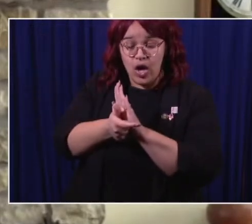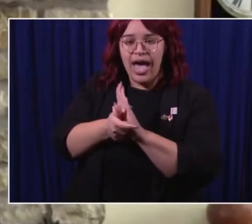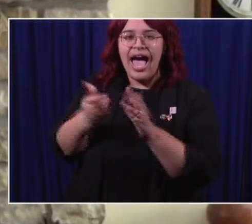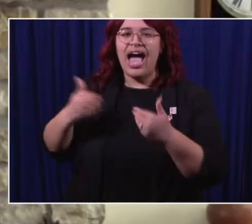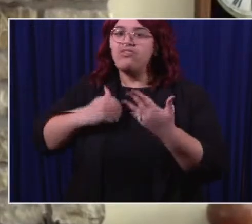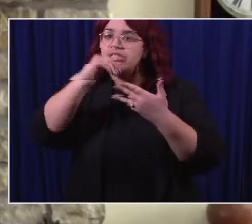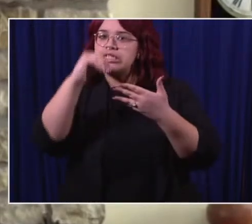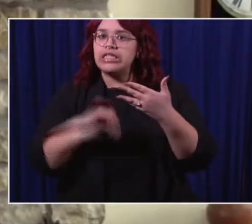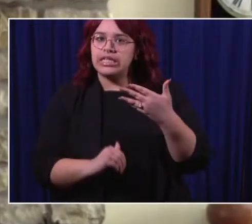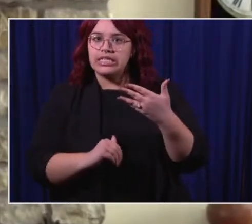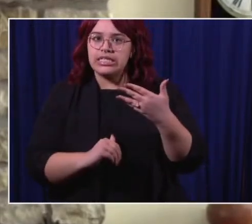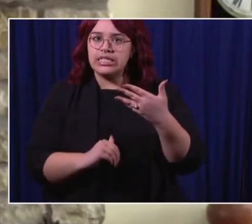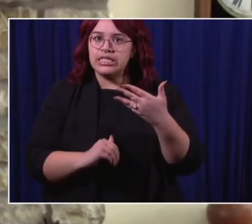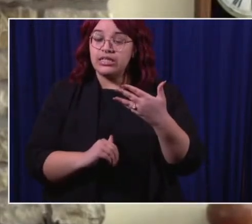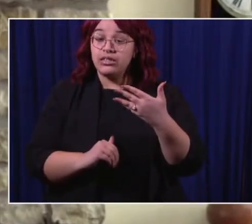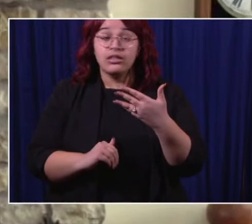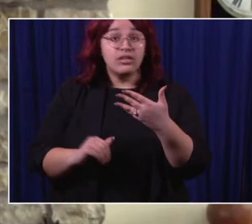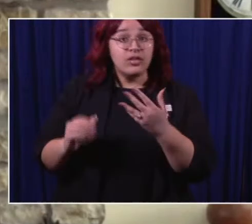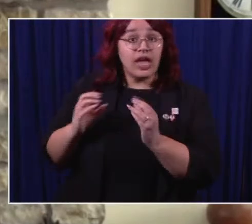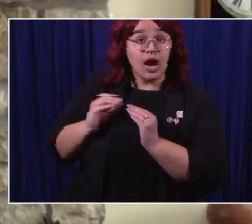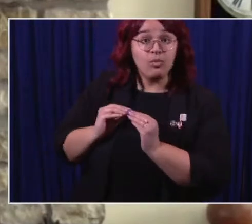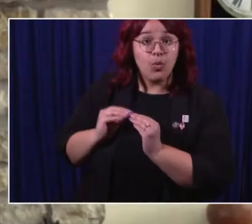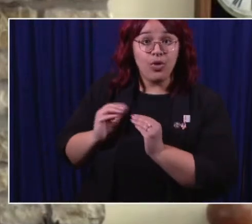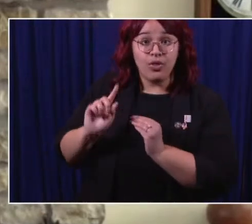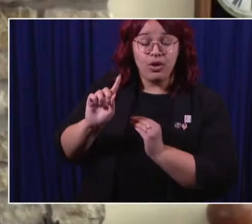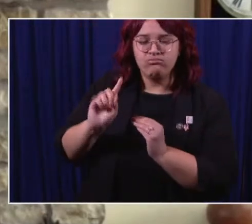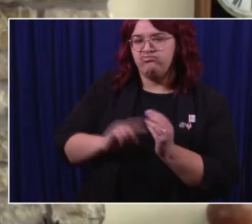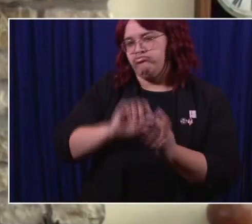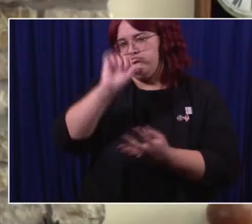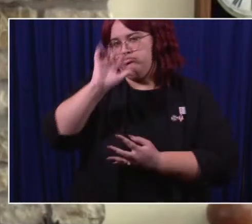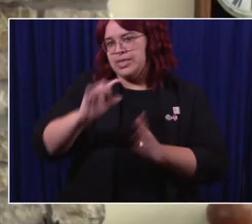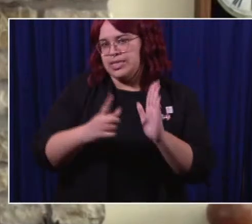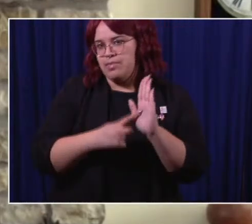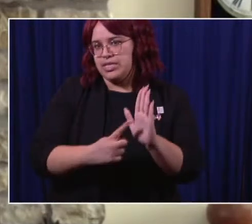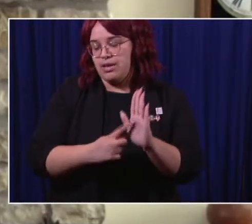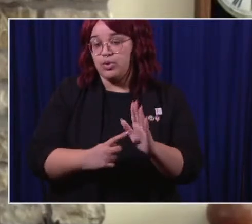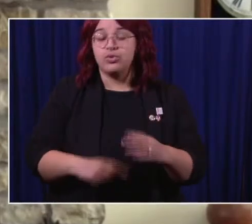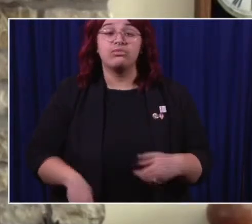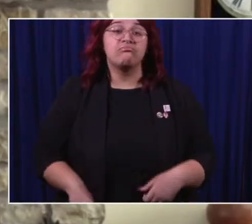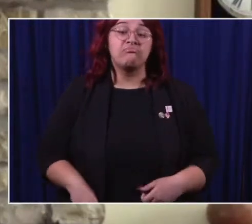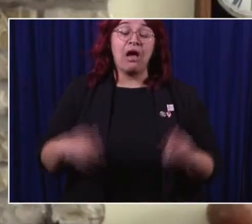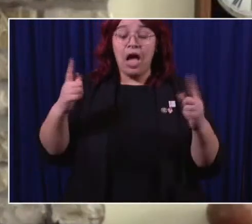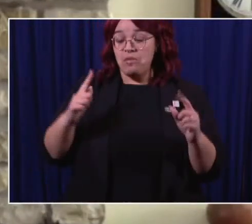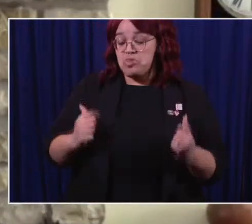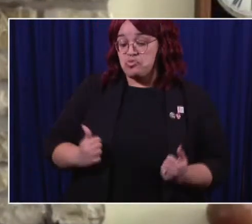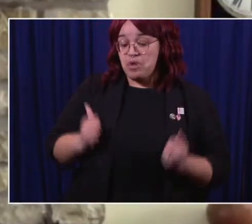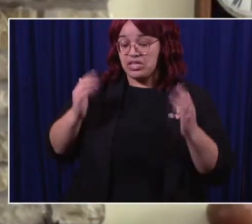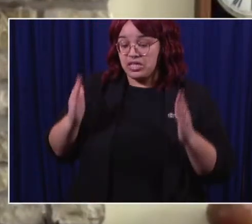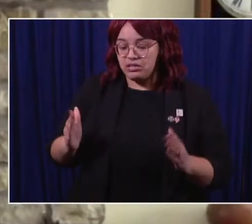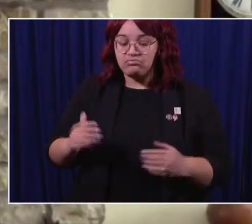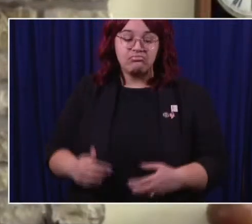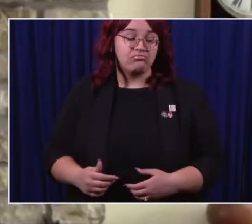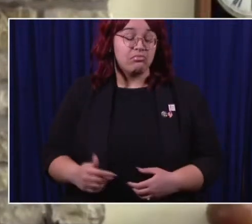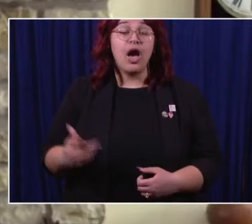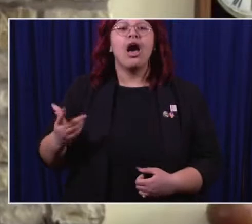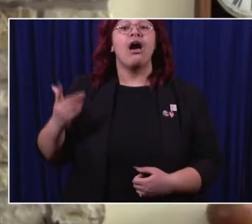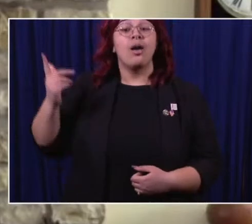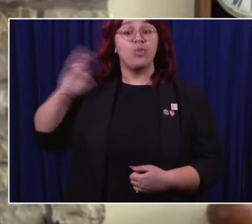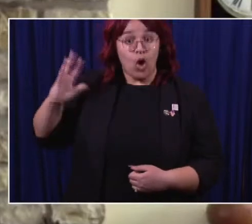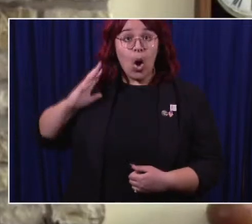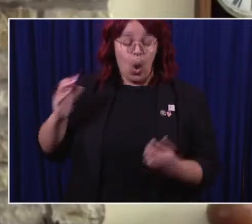limited to, the following. Here are some examples. A resident who was living with their family